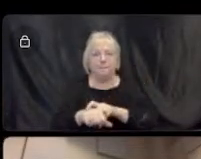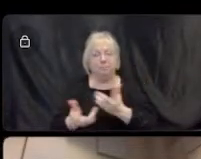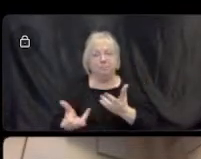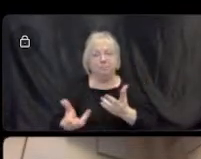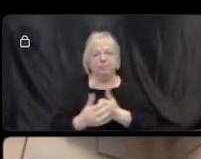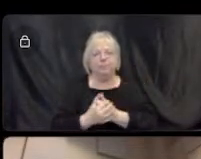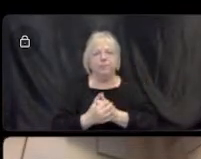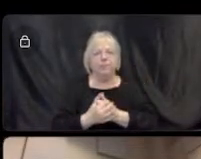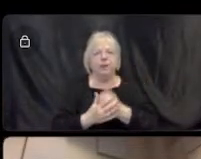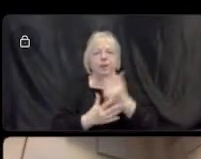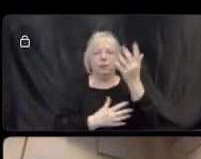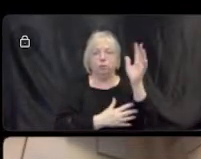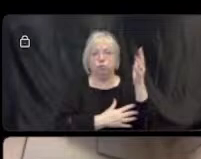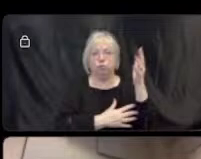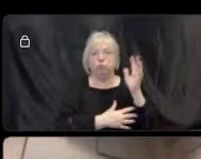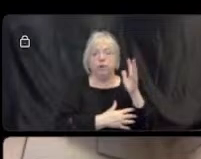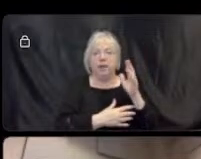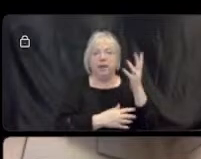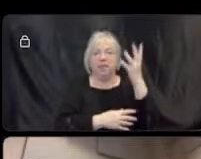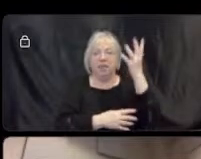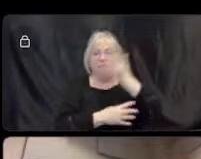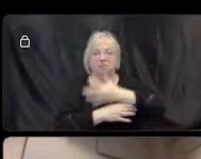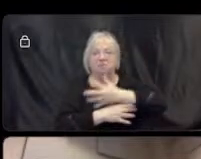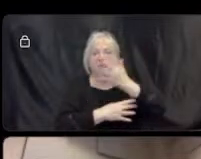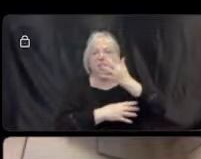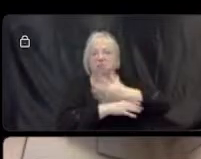The trees that have been cut down,